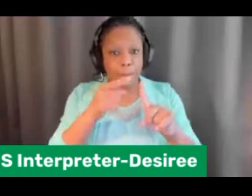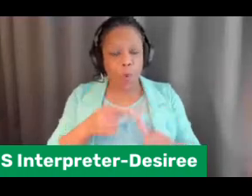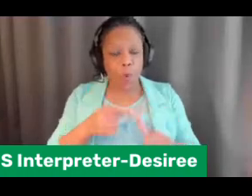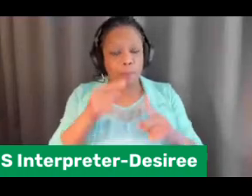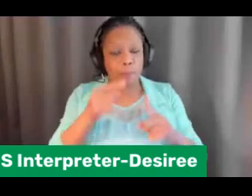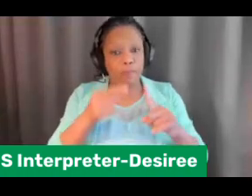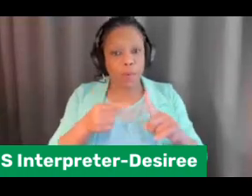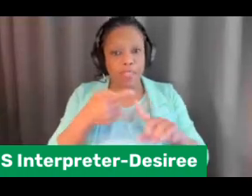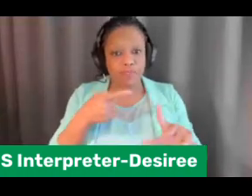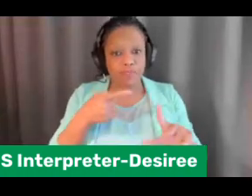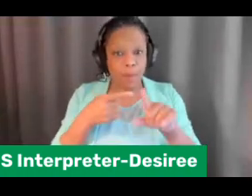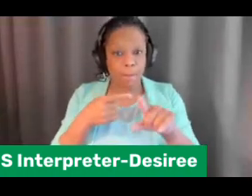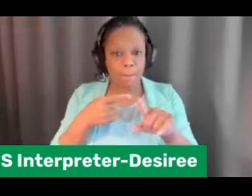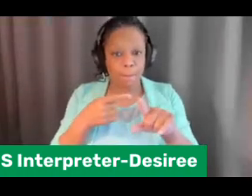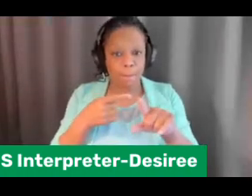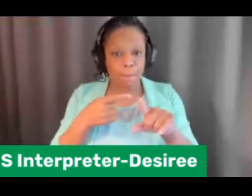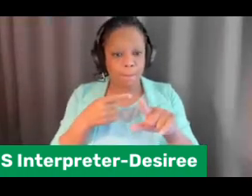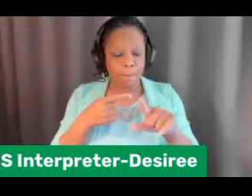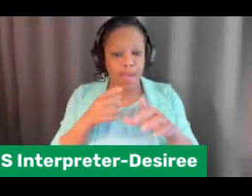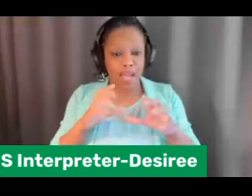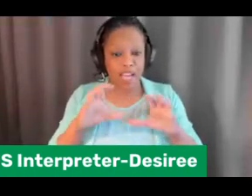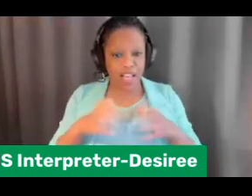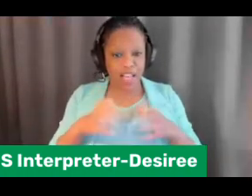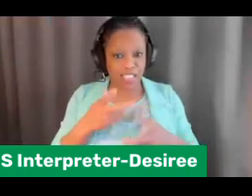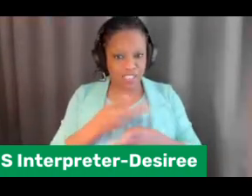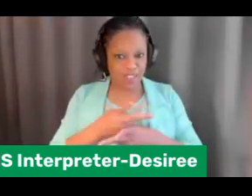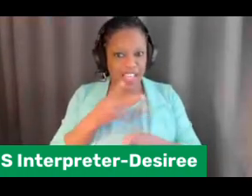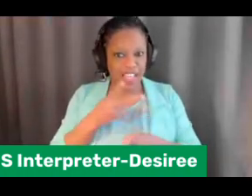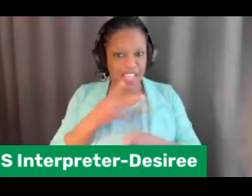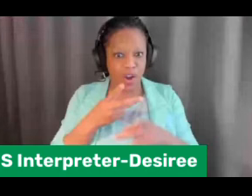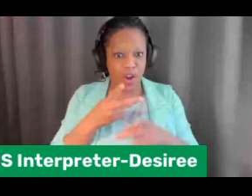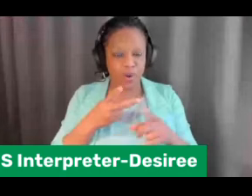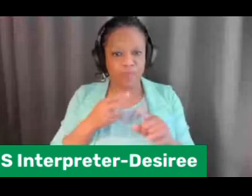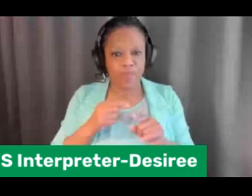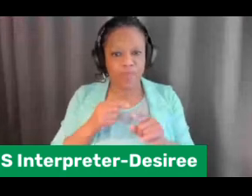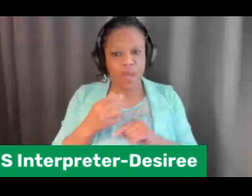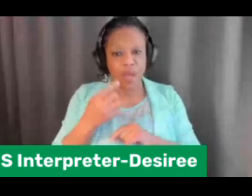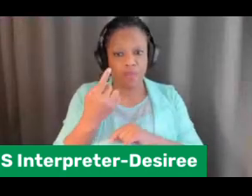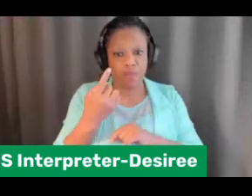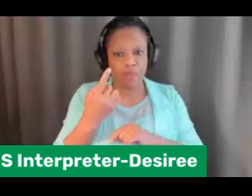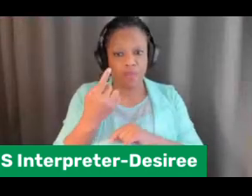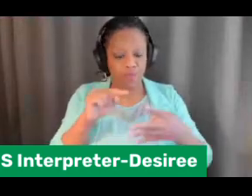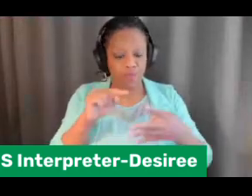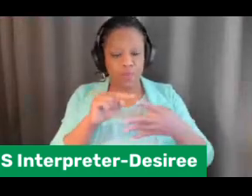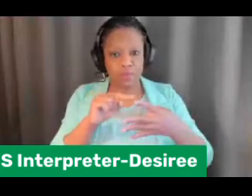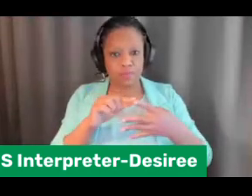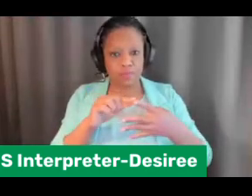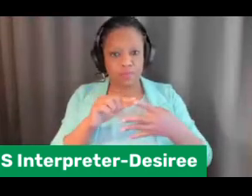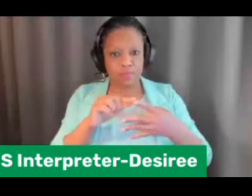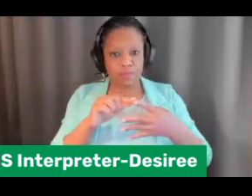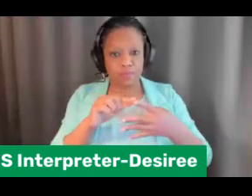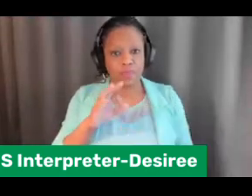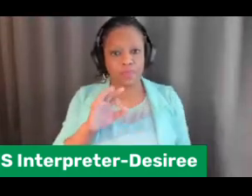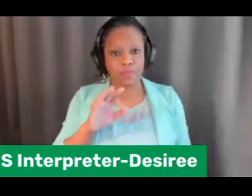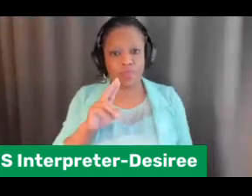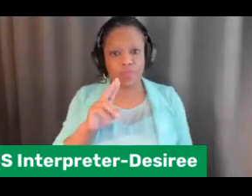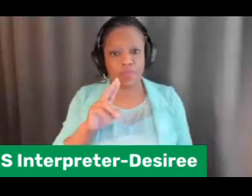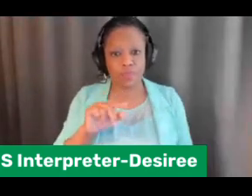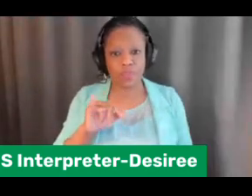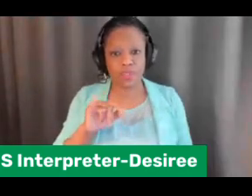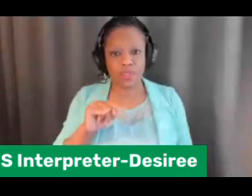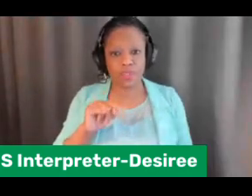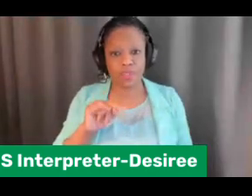concept of fugitivity. We cannot expect the world, which is really good at reproducing structures of